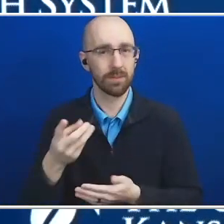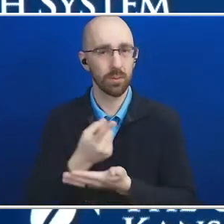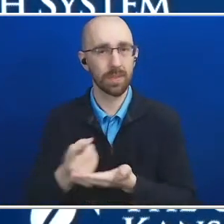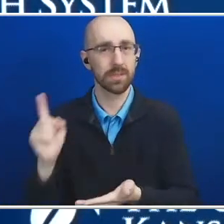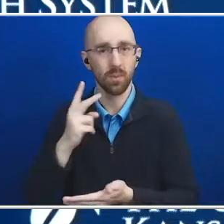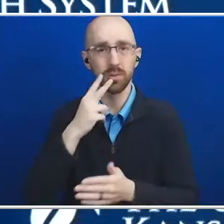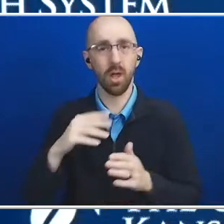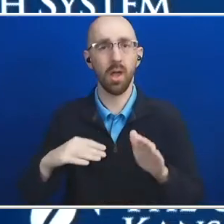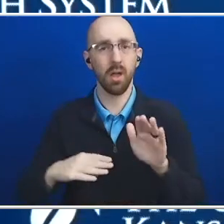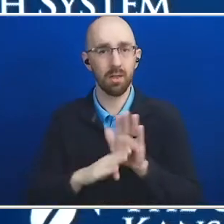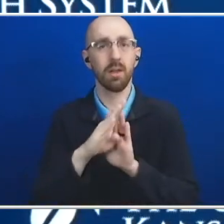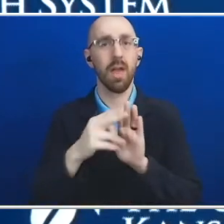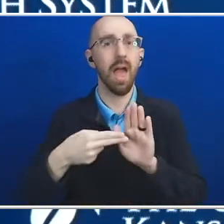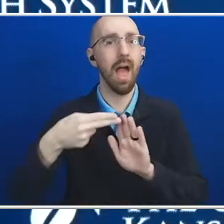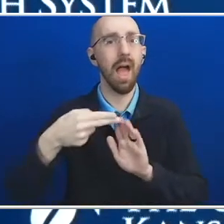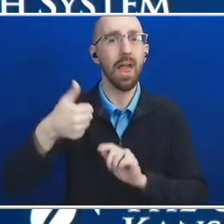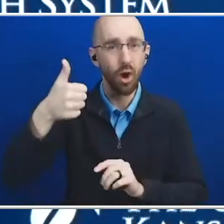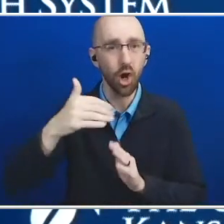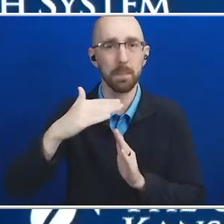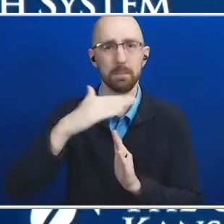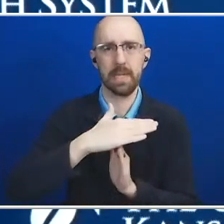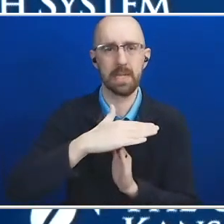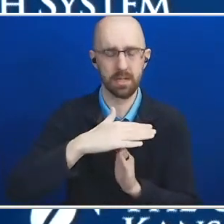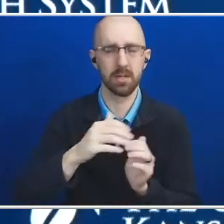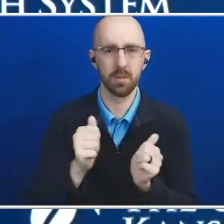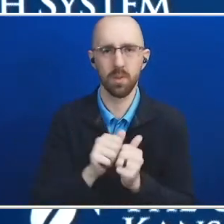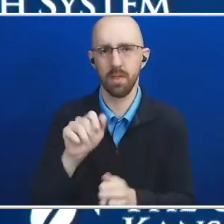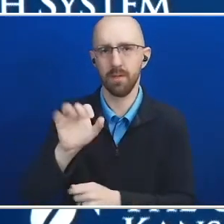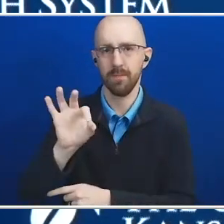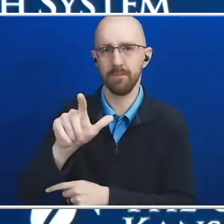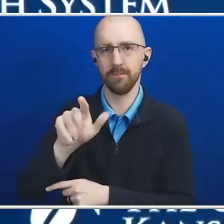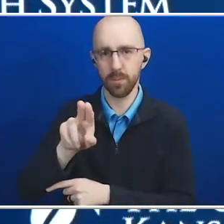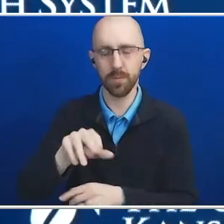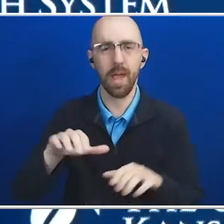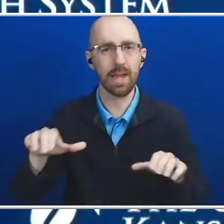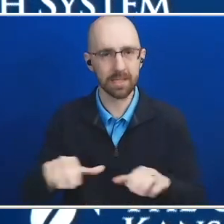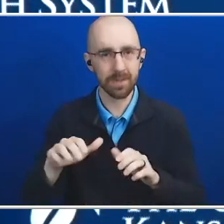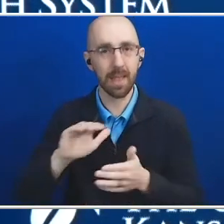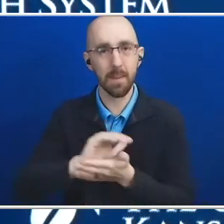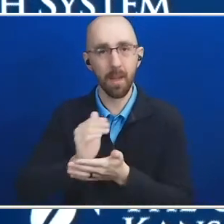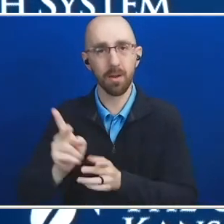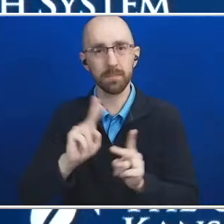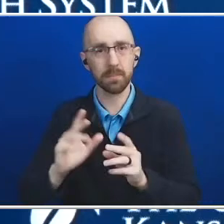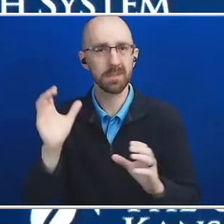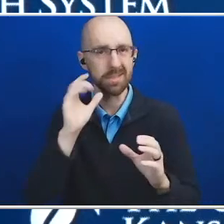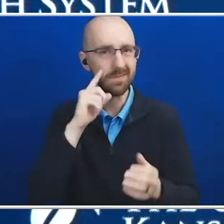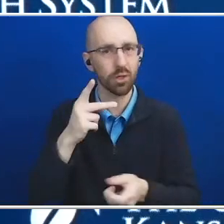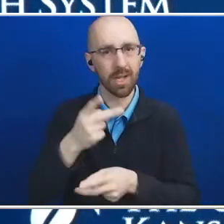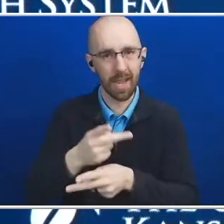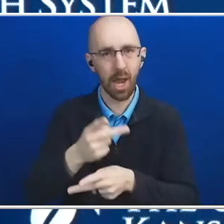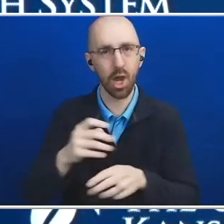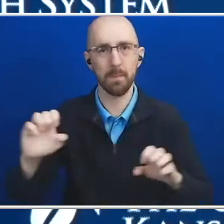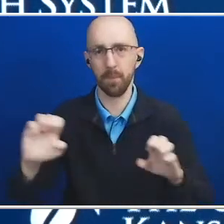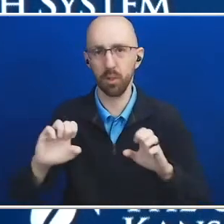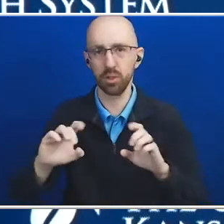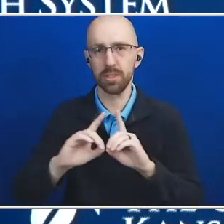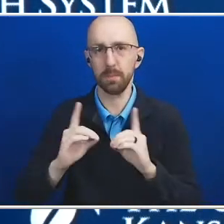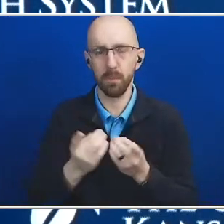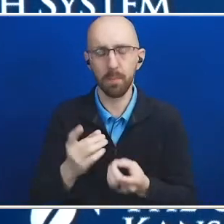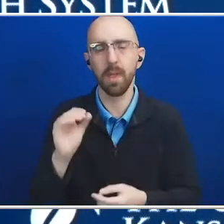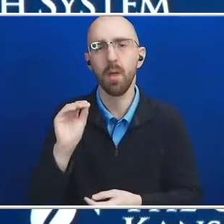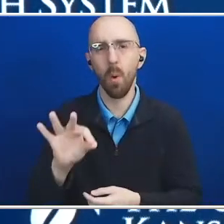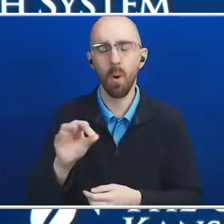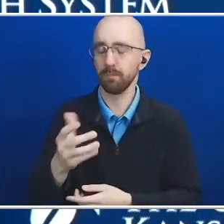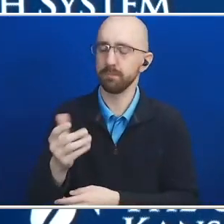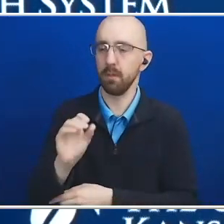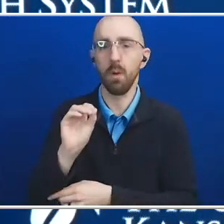higher peak in regards to flu activity and the amount of people seeking care at an emergency department or a clinic. But